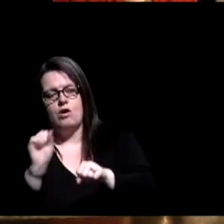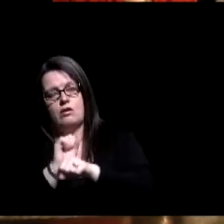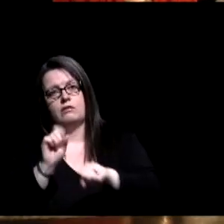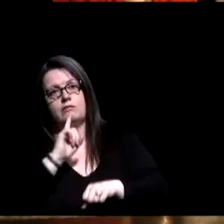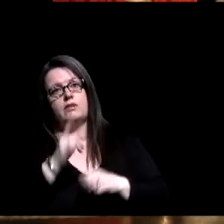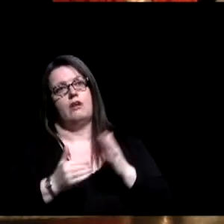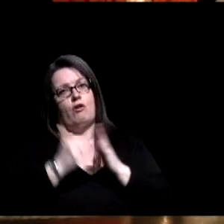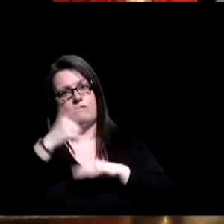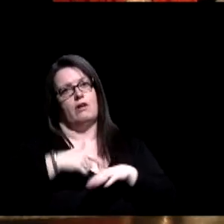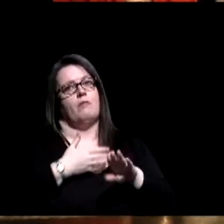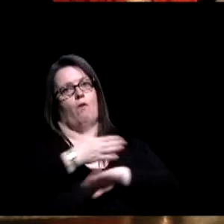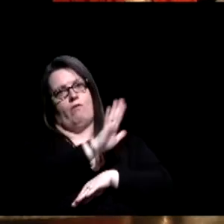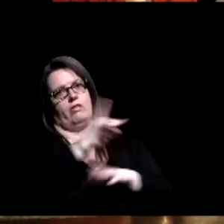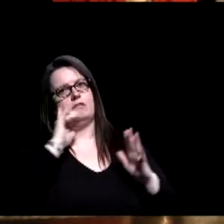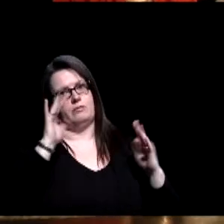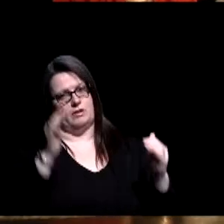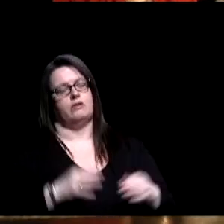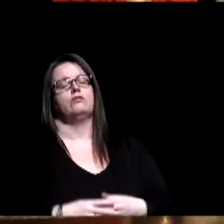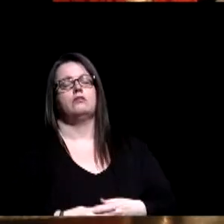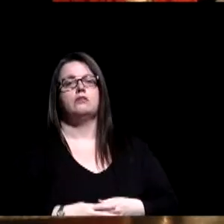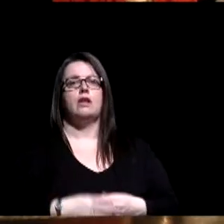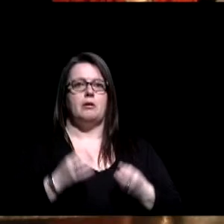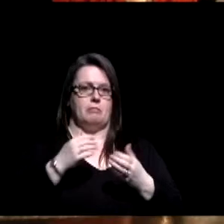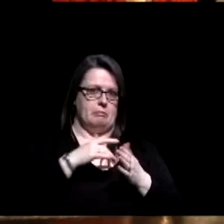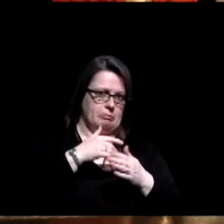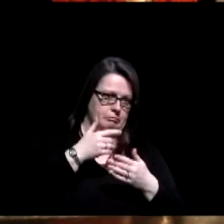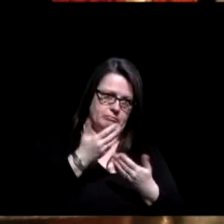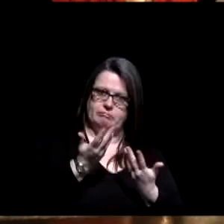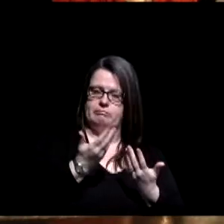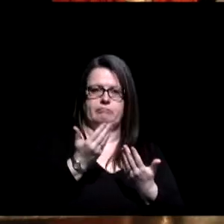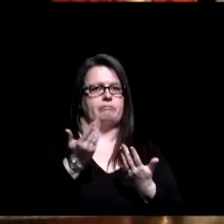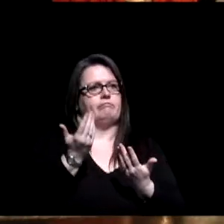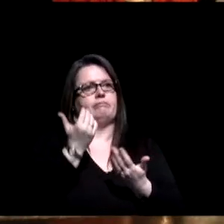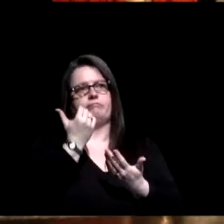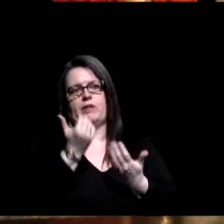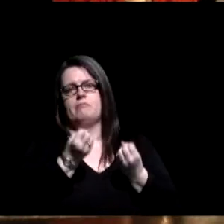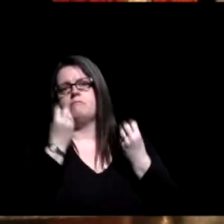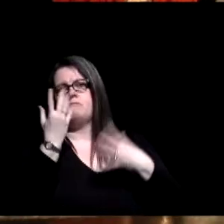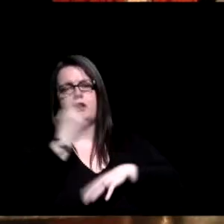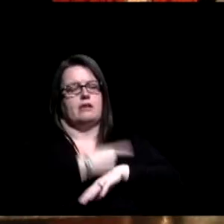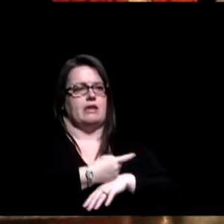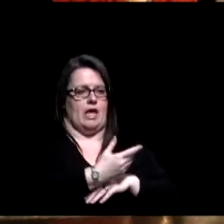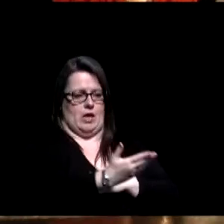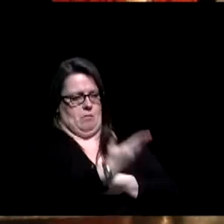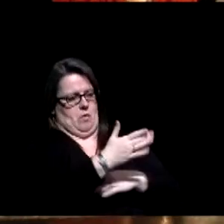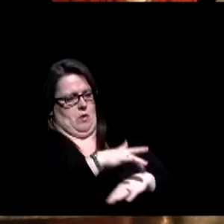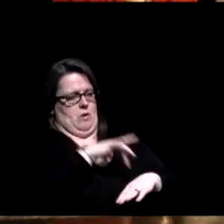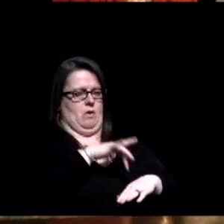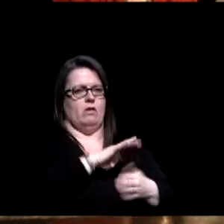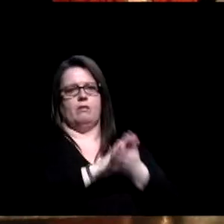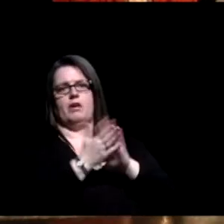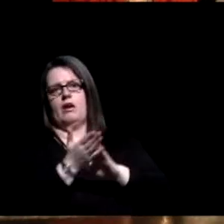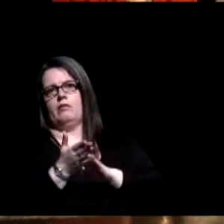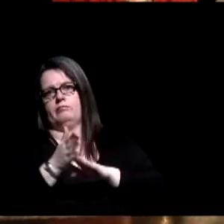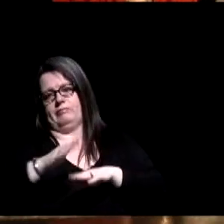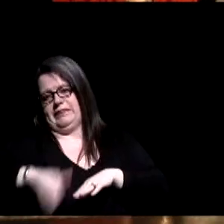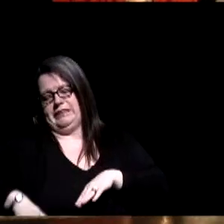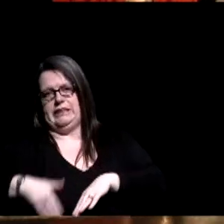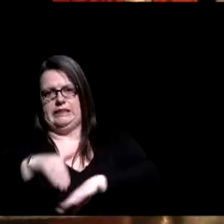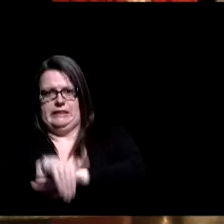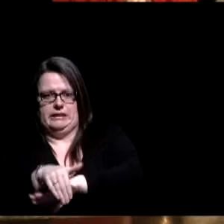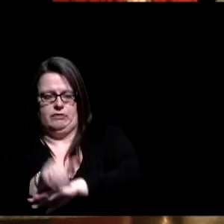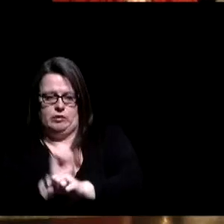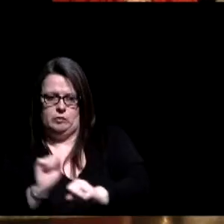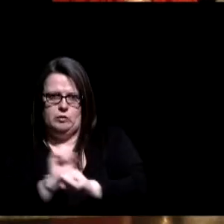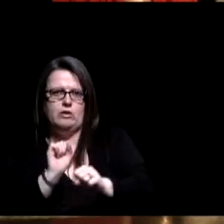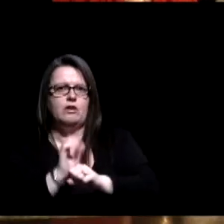expectations. Many early mornings became late evenings as the team's attention to detail was often